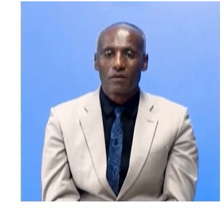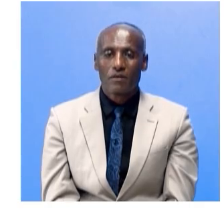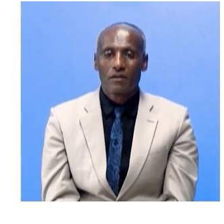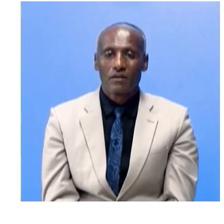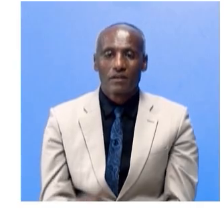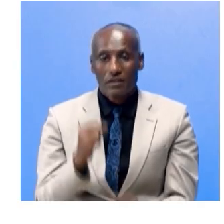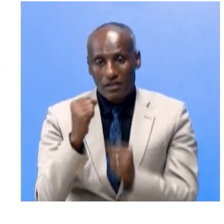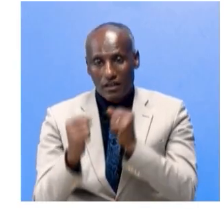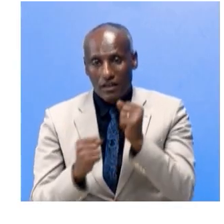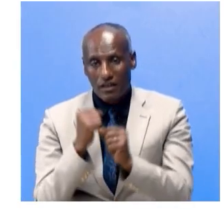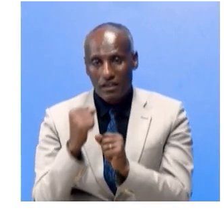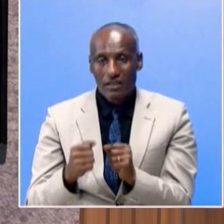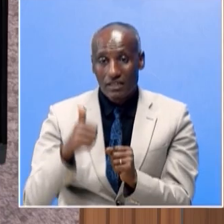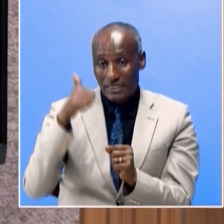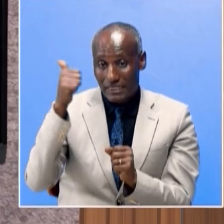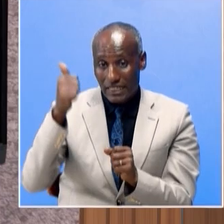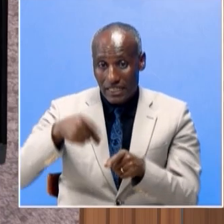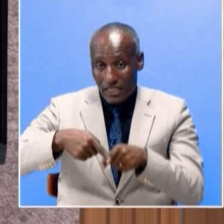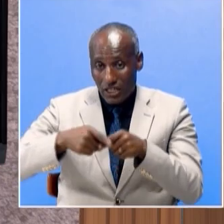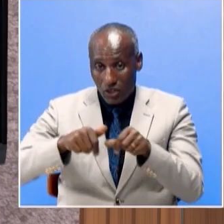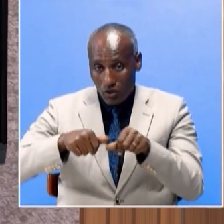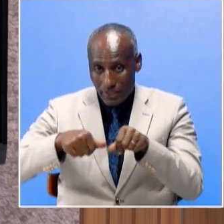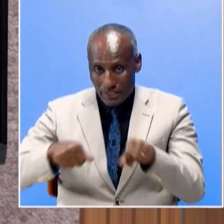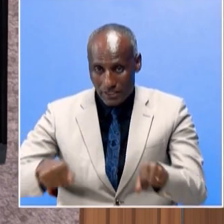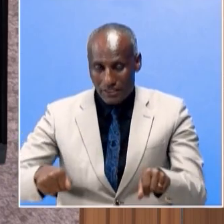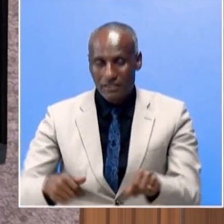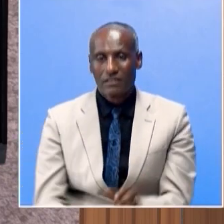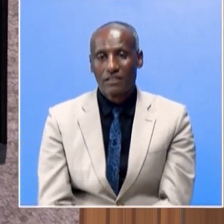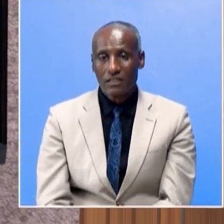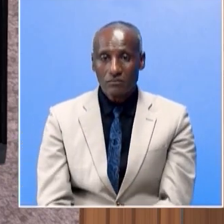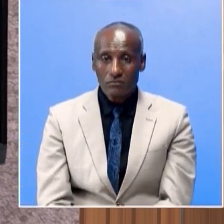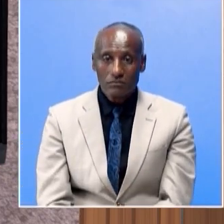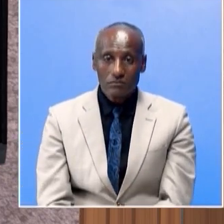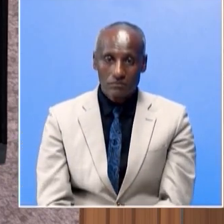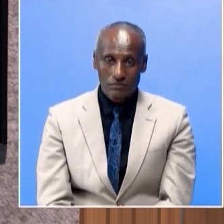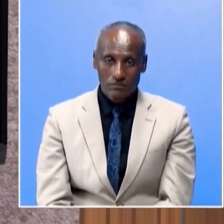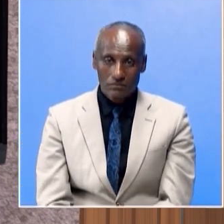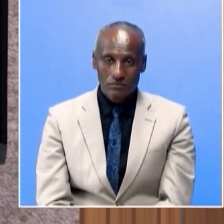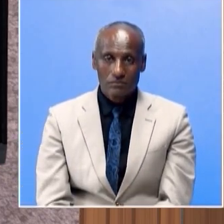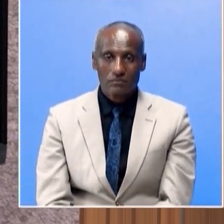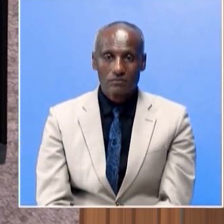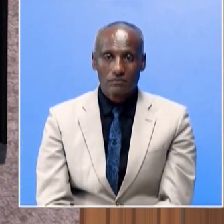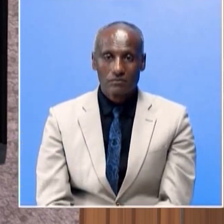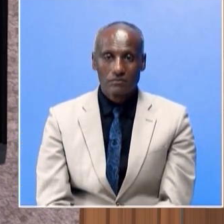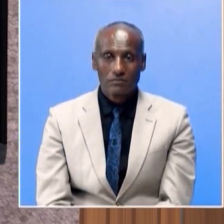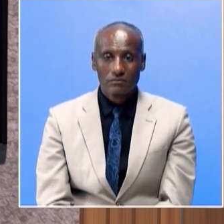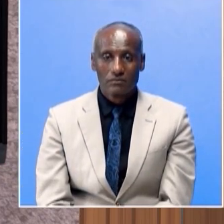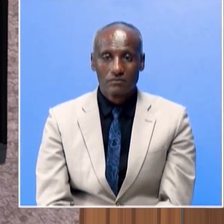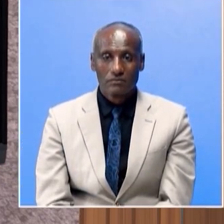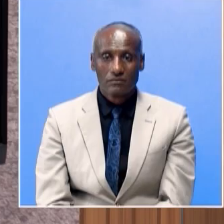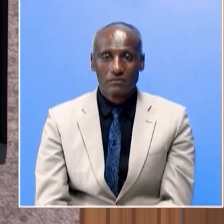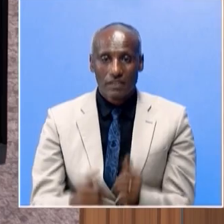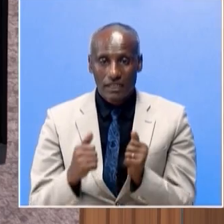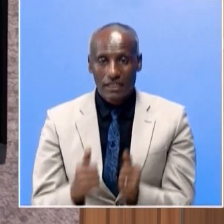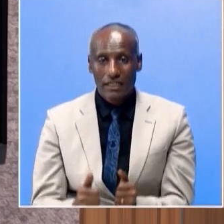run 10 kilometers per hour. I cannot